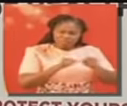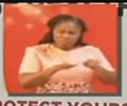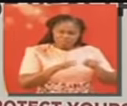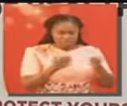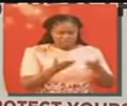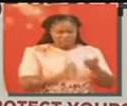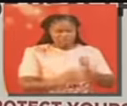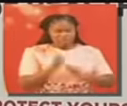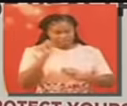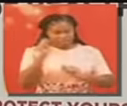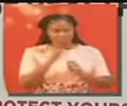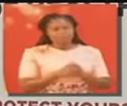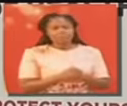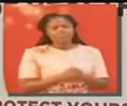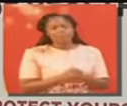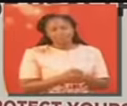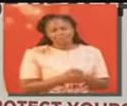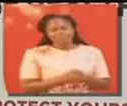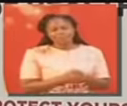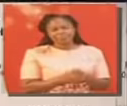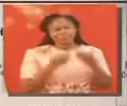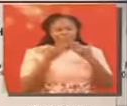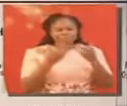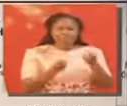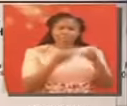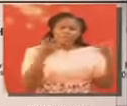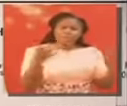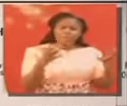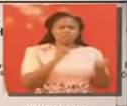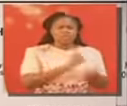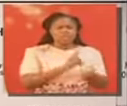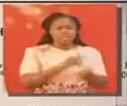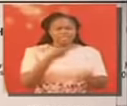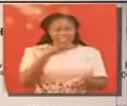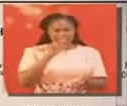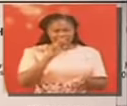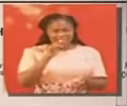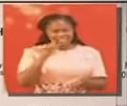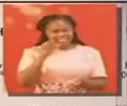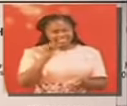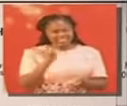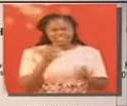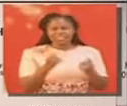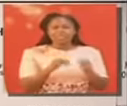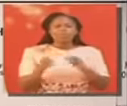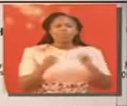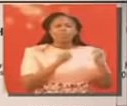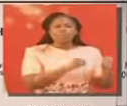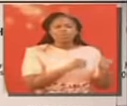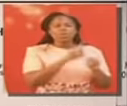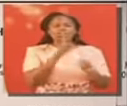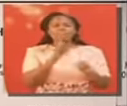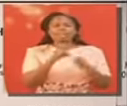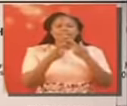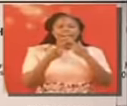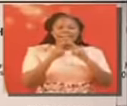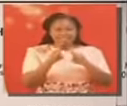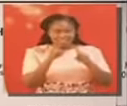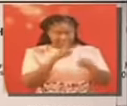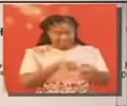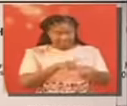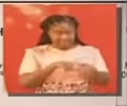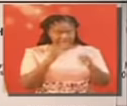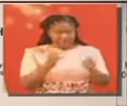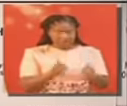section. Thank you very much, Dr. Hines. And we move to the question and answer segment. Members of the media, you're